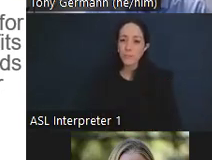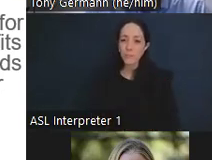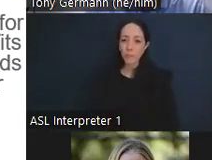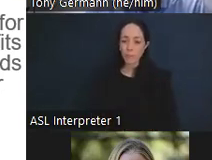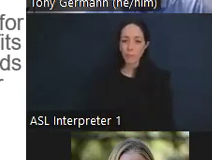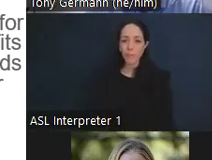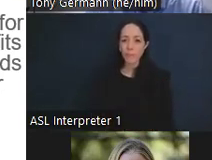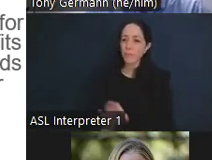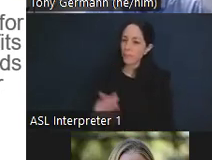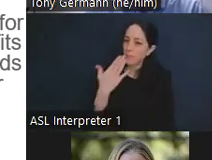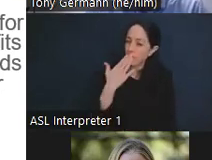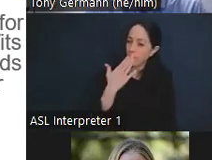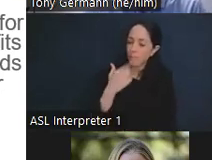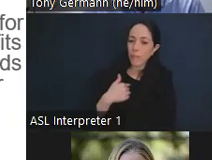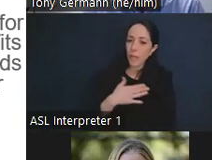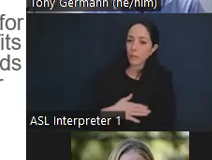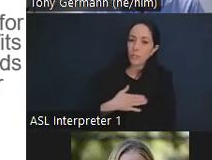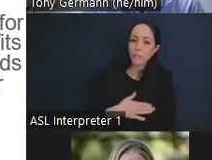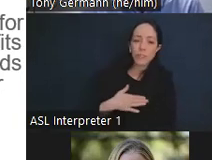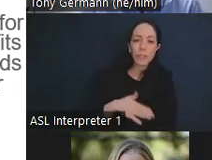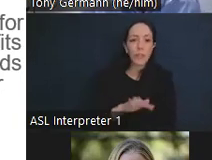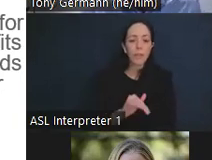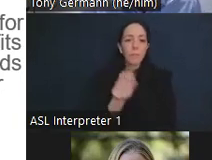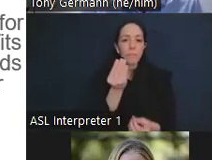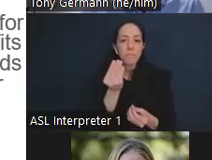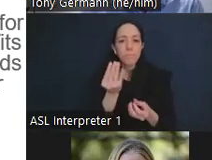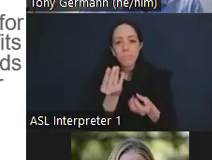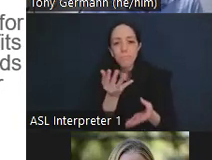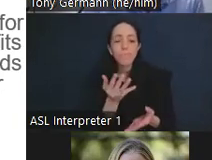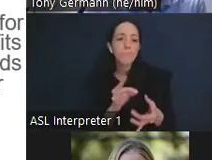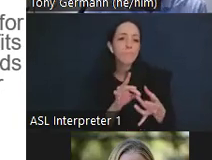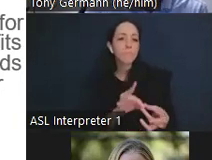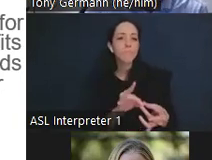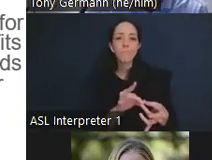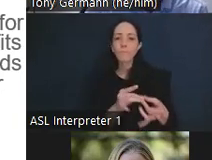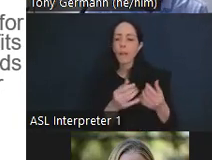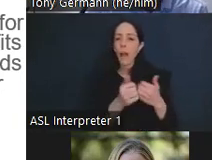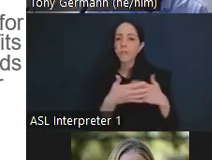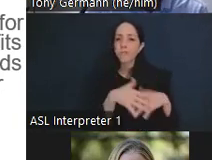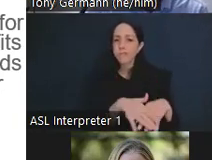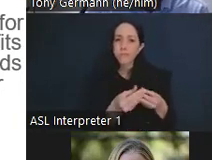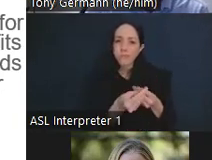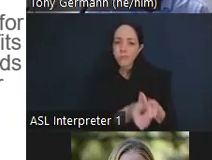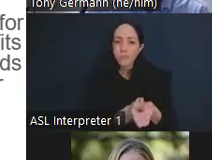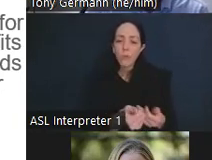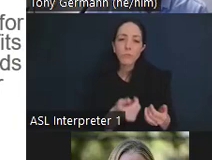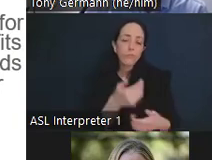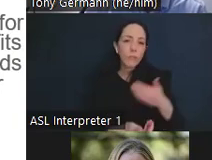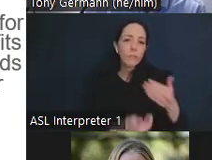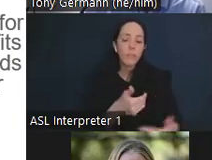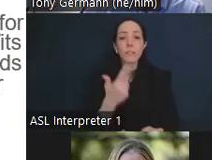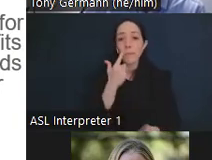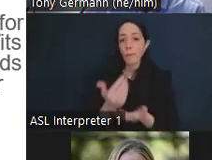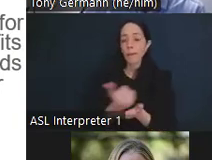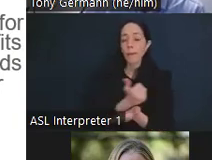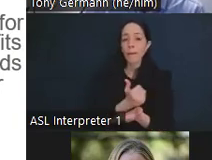Thank you. I appreciate the information on streamlining the process, particularly with the income verification. That seems like a really